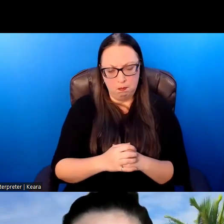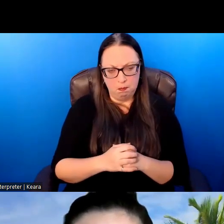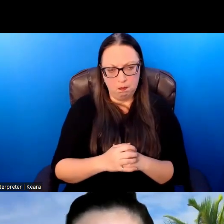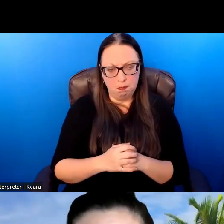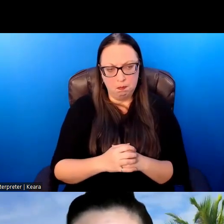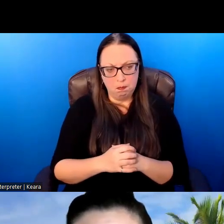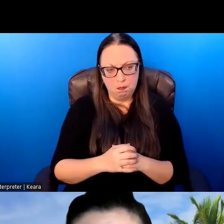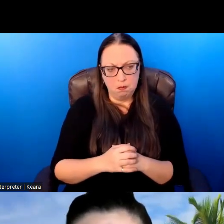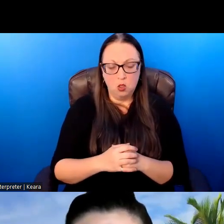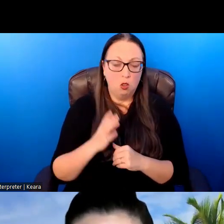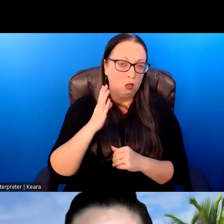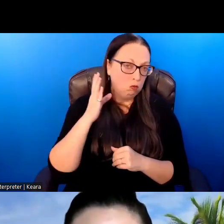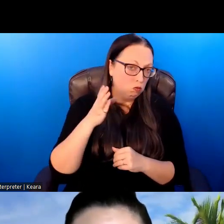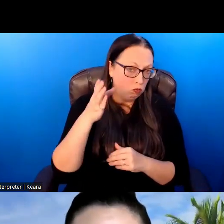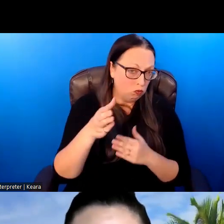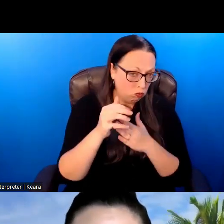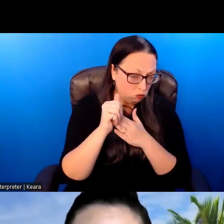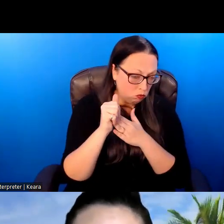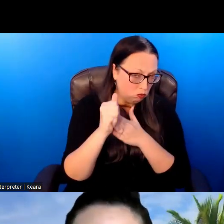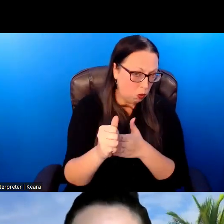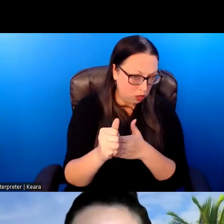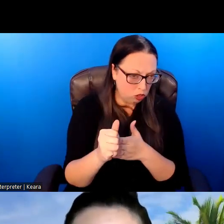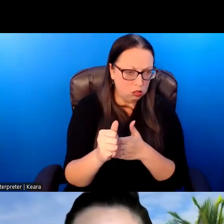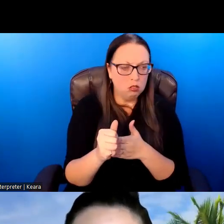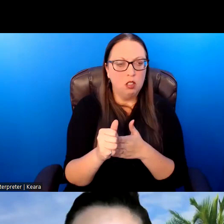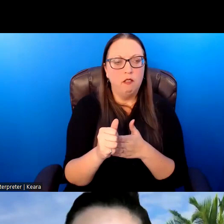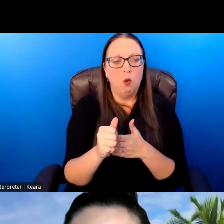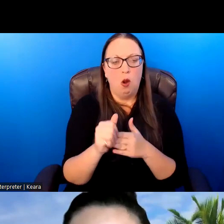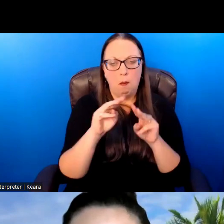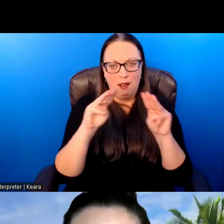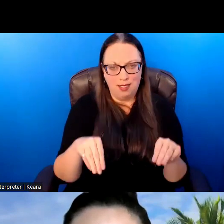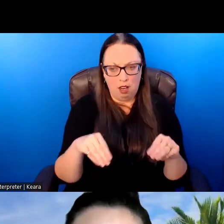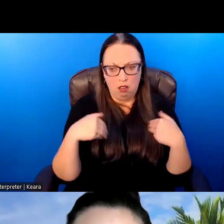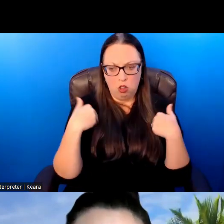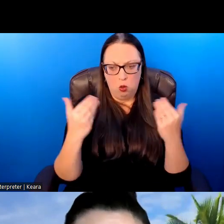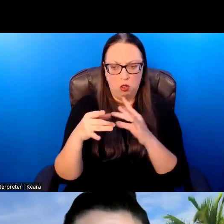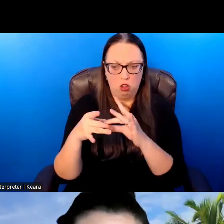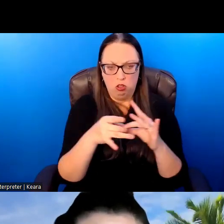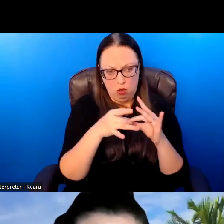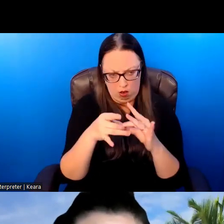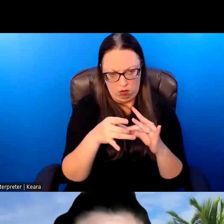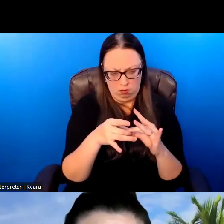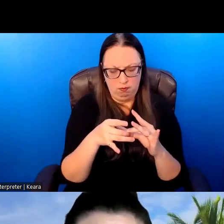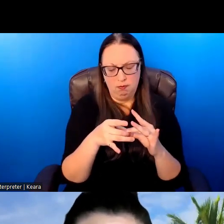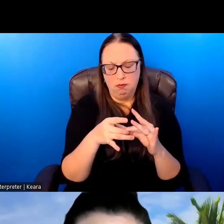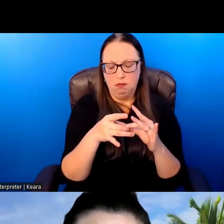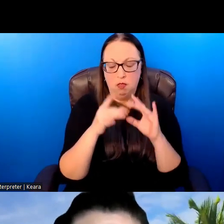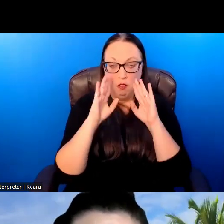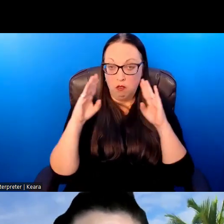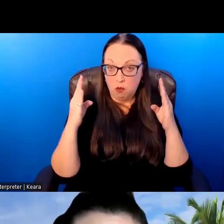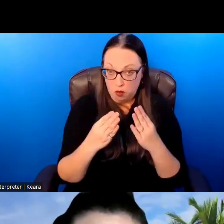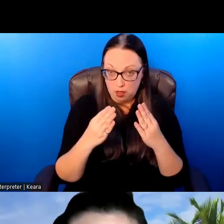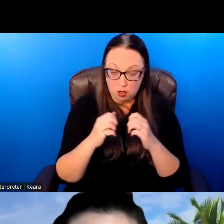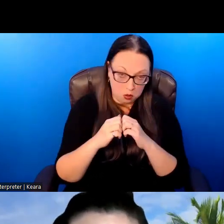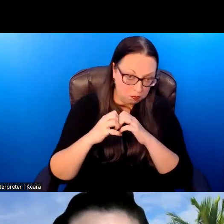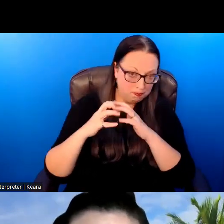So the direction of Montana Youth United is, our main focus right now is to get our youth line up